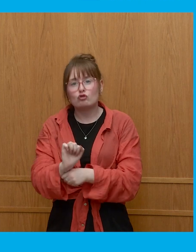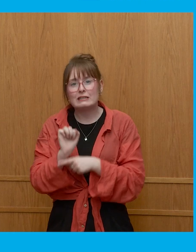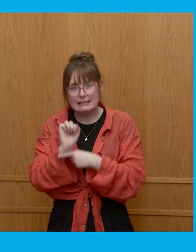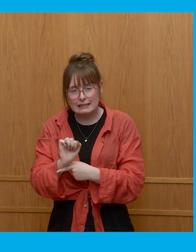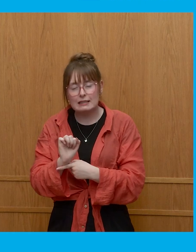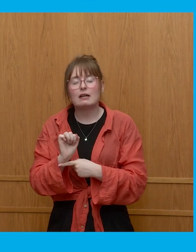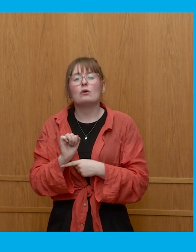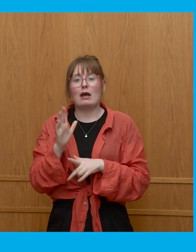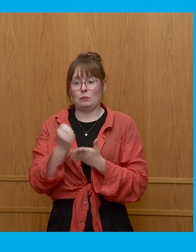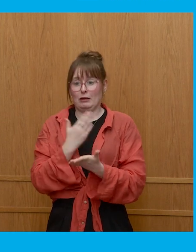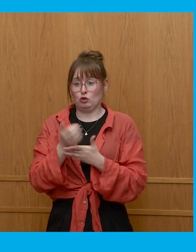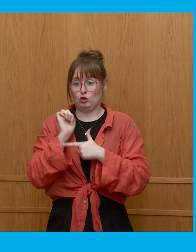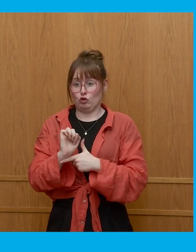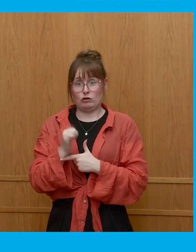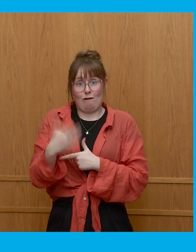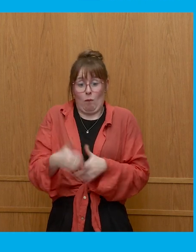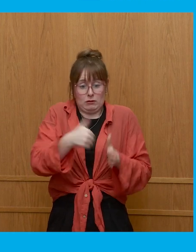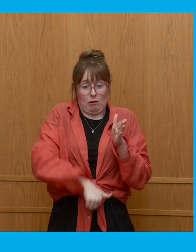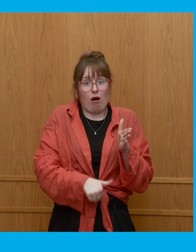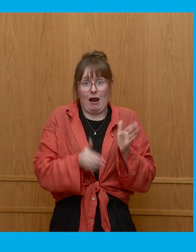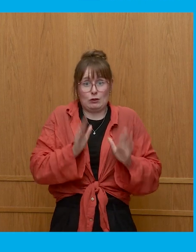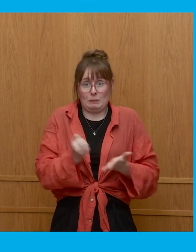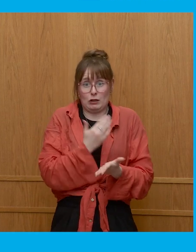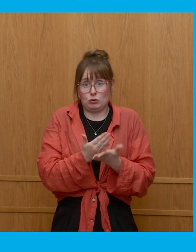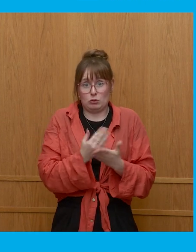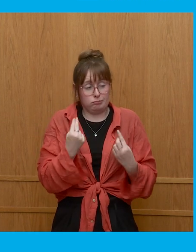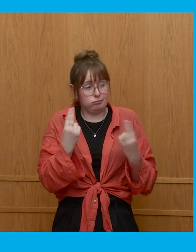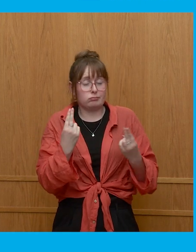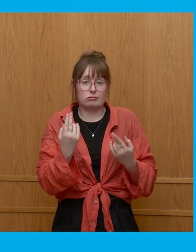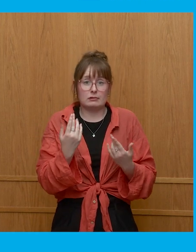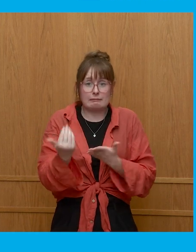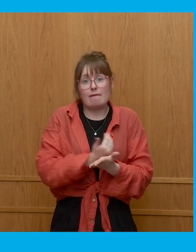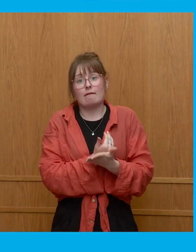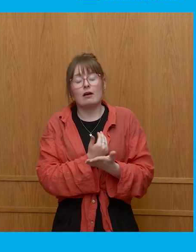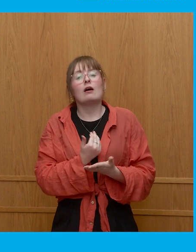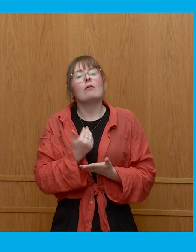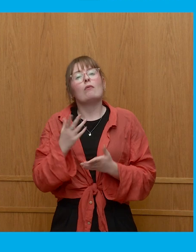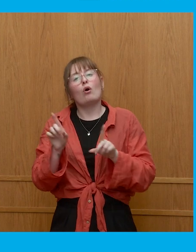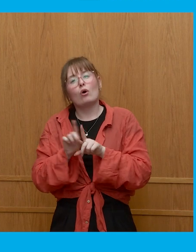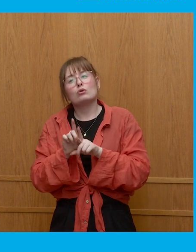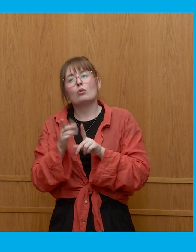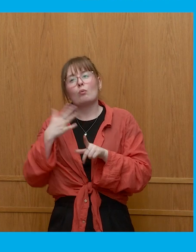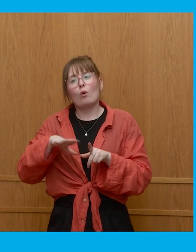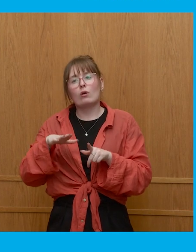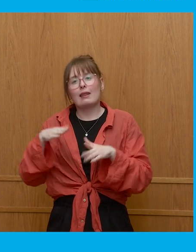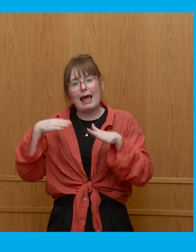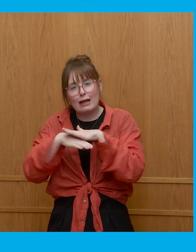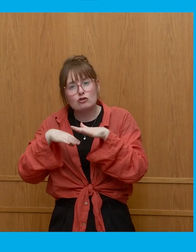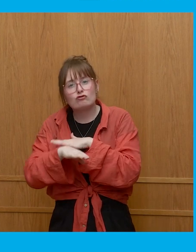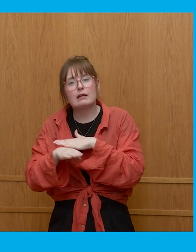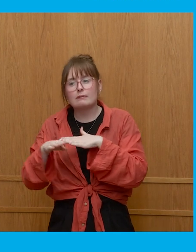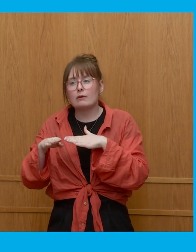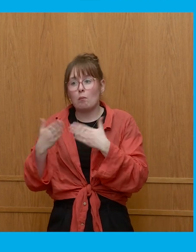consideration since the beginning. And I think the building is kind of trying to make an entry, public entry, where you